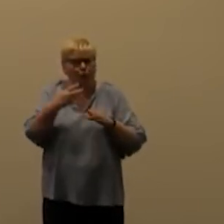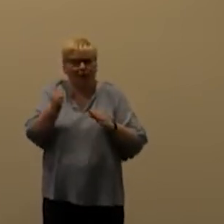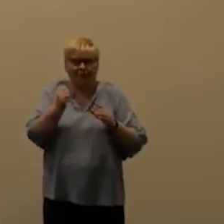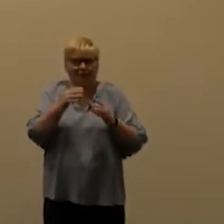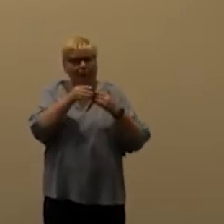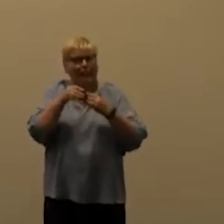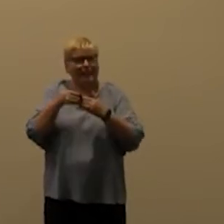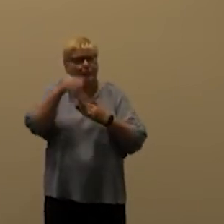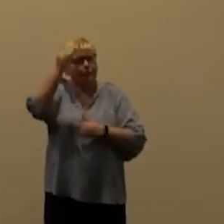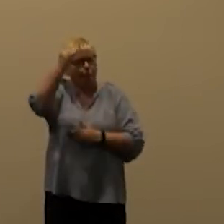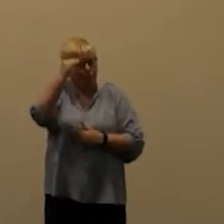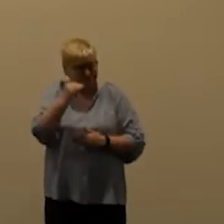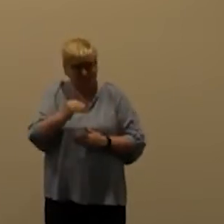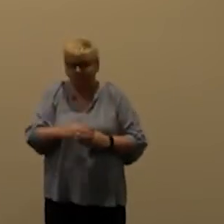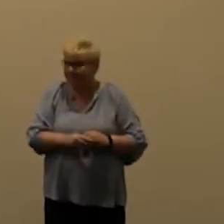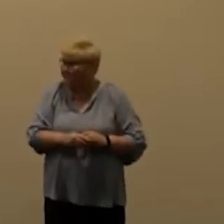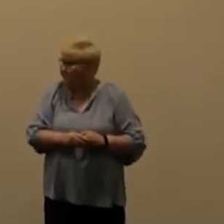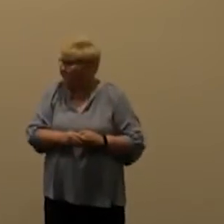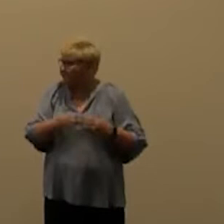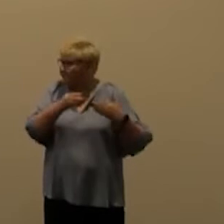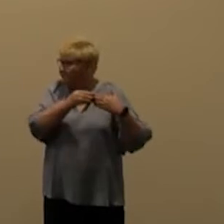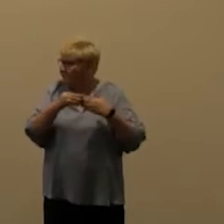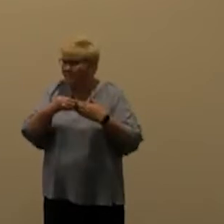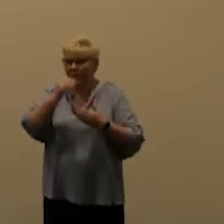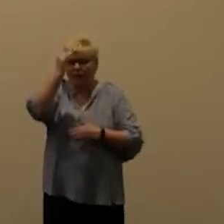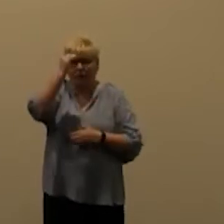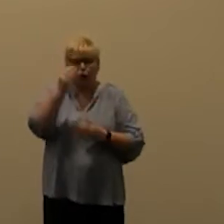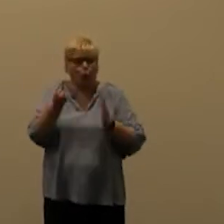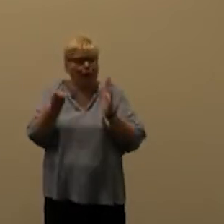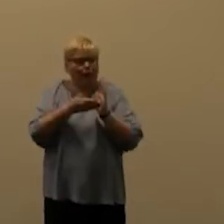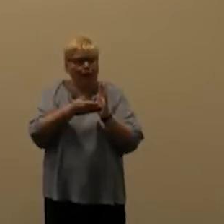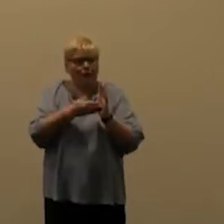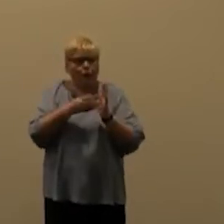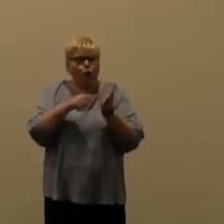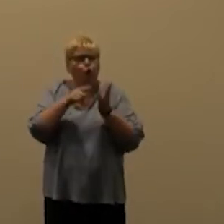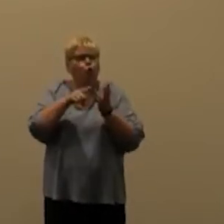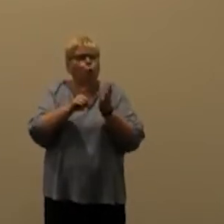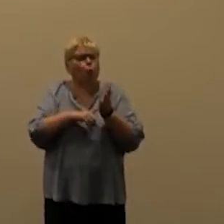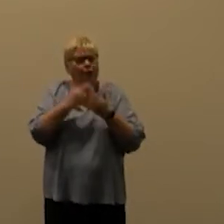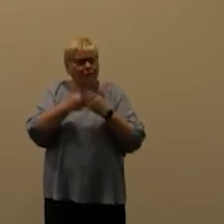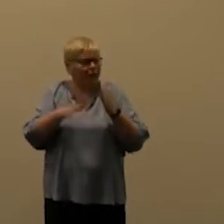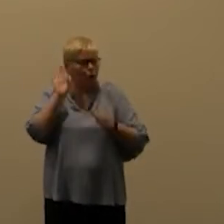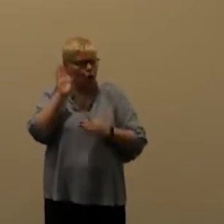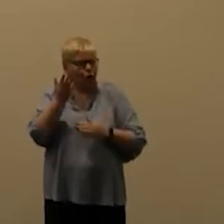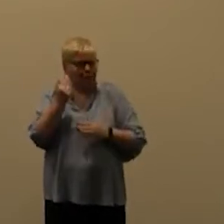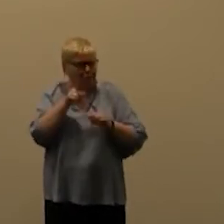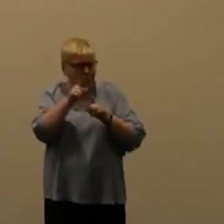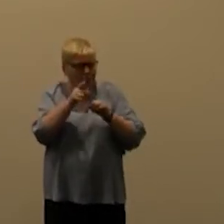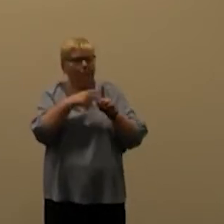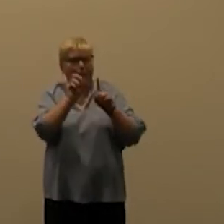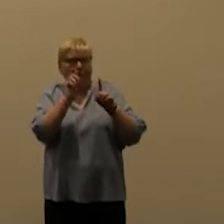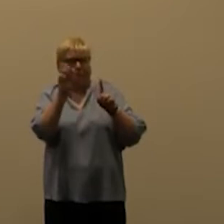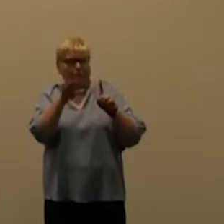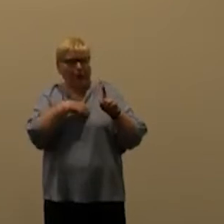leaderboard. And the leaderboard, you add the feature of the tool that you've never heard of before, and you put your name against it. And